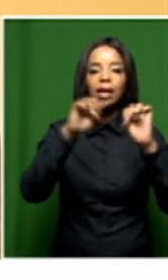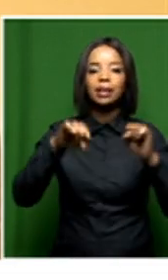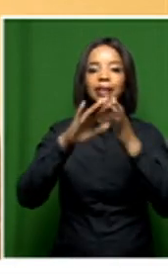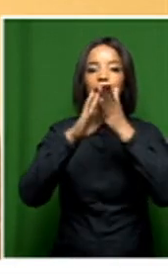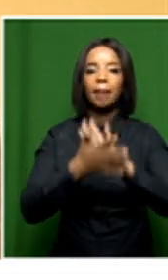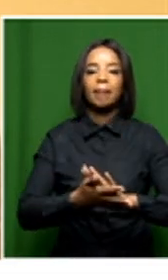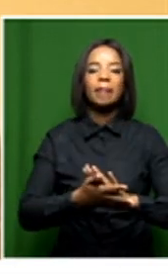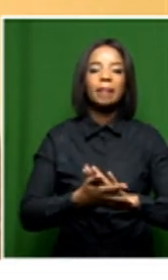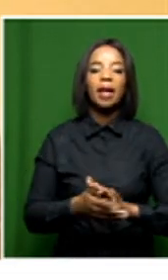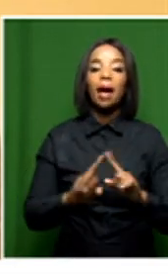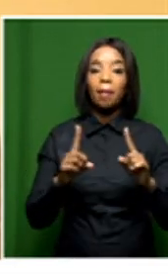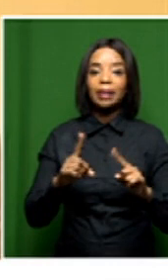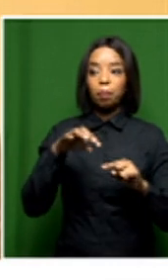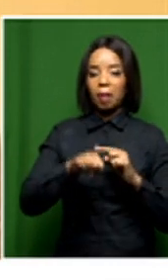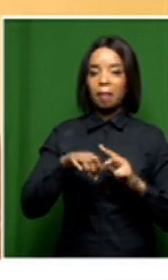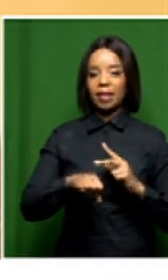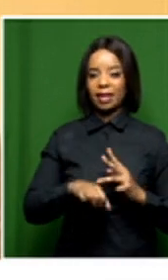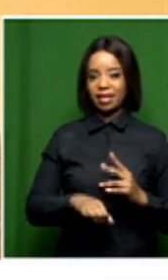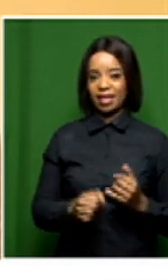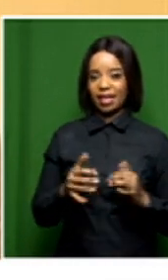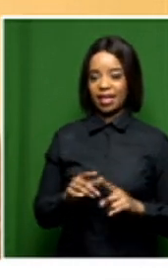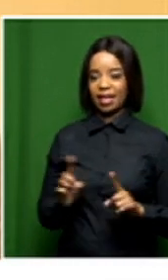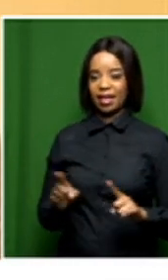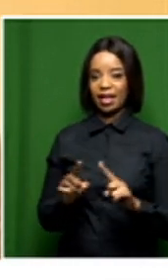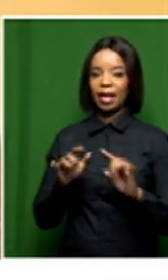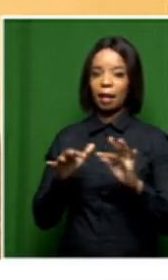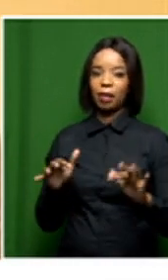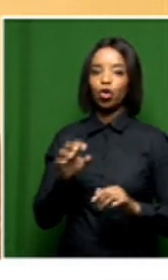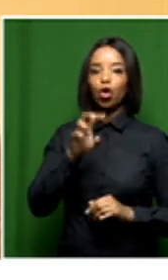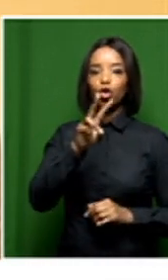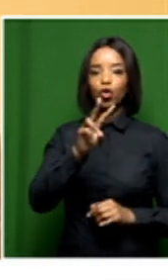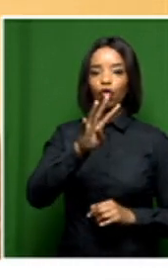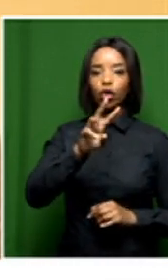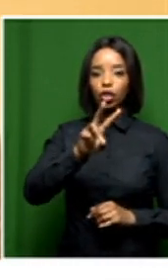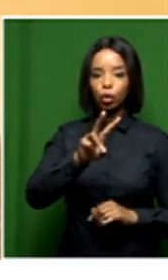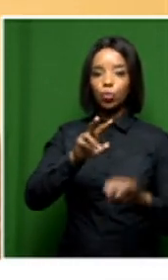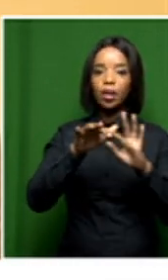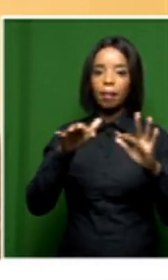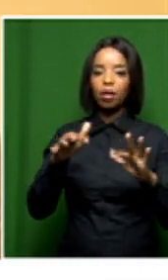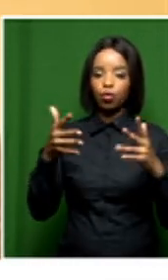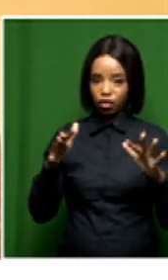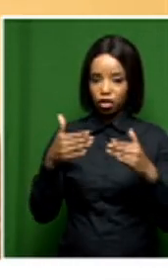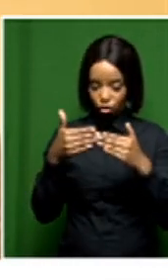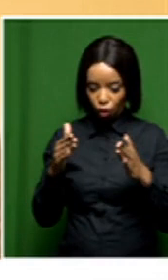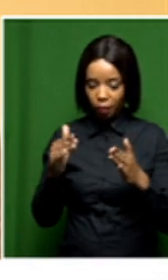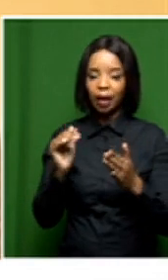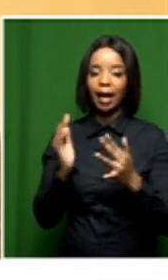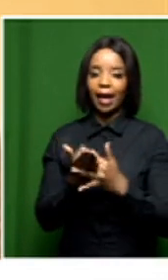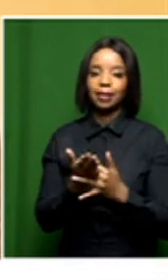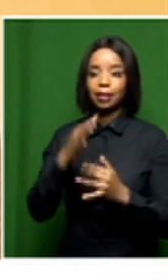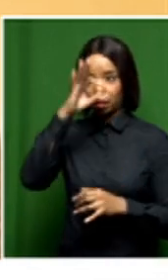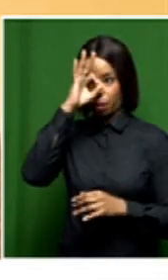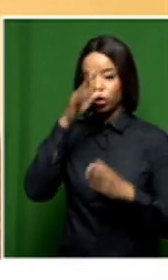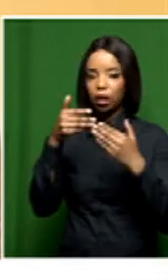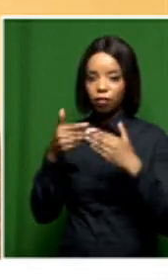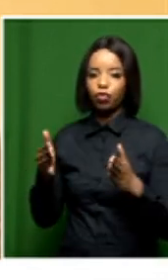up, and so far, the end, we can say that about 242 of them, we have opened the case. And I think we just want to say we